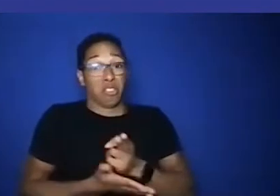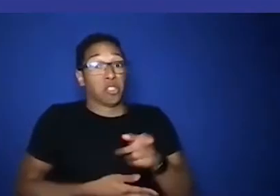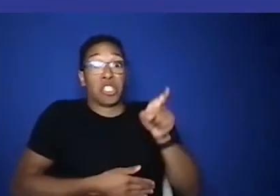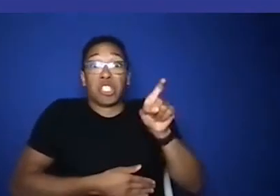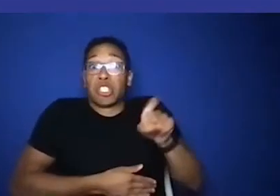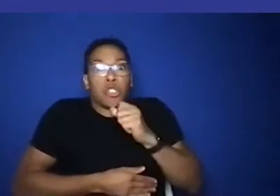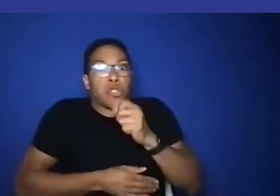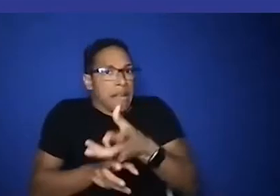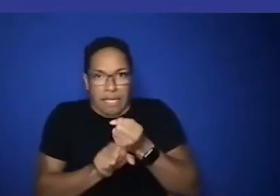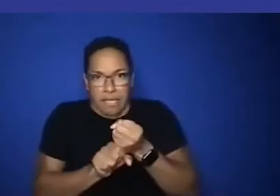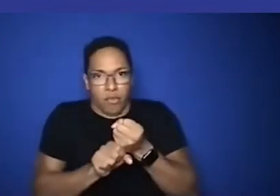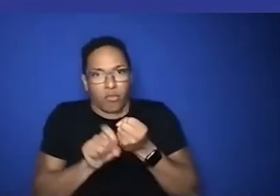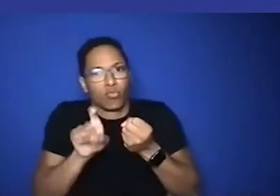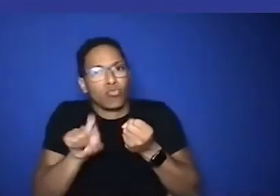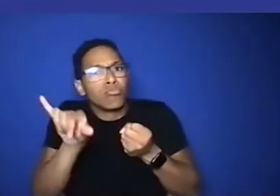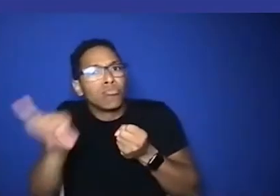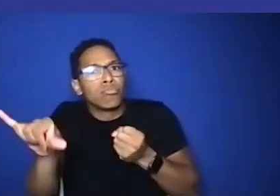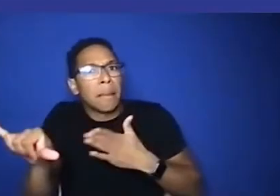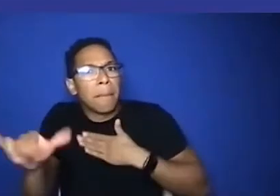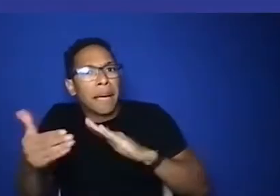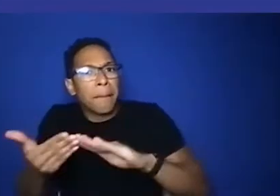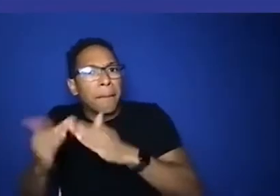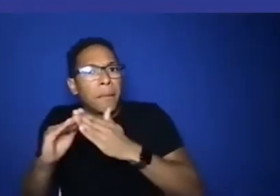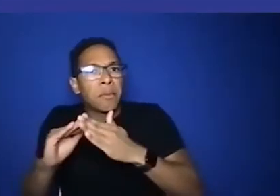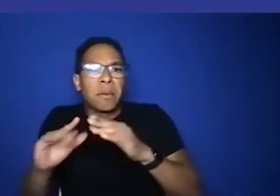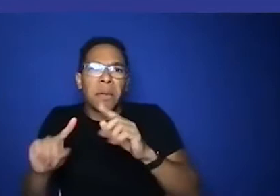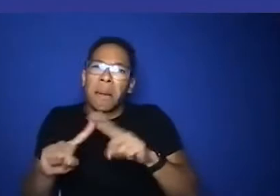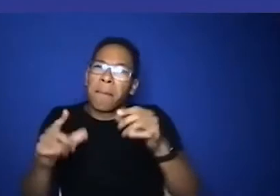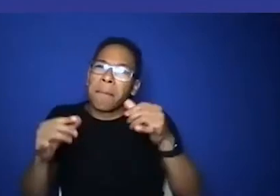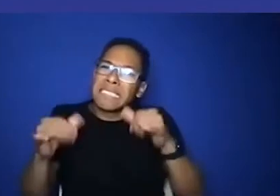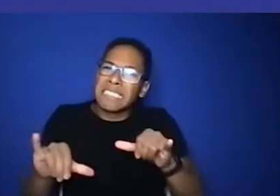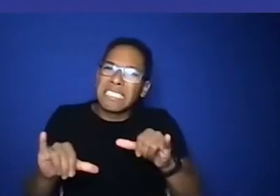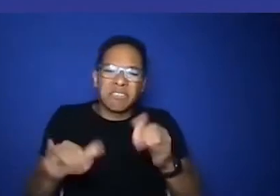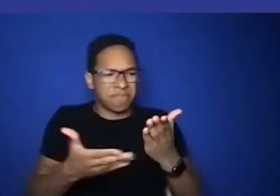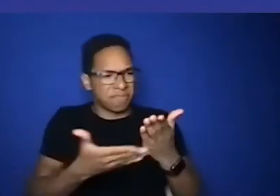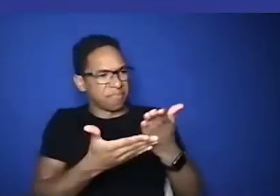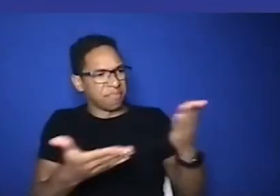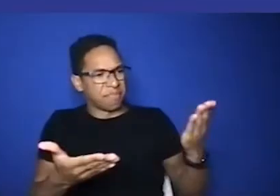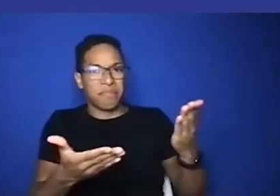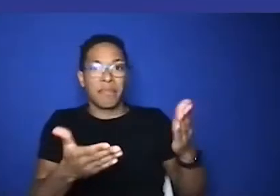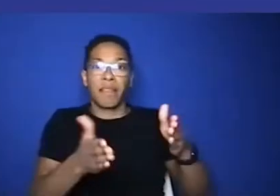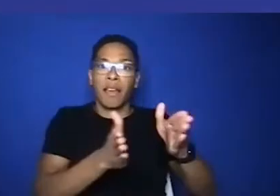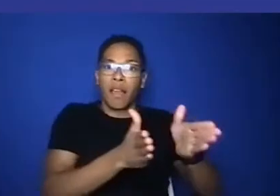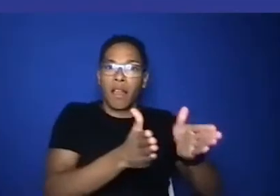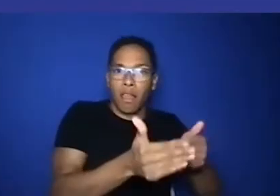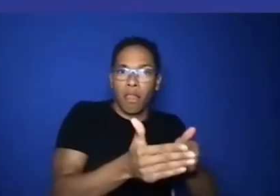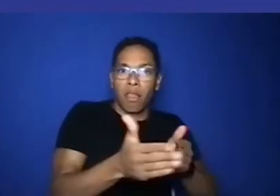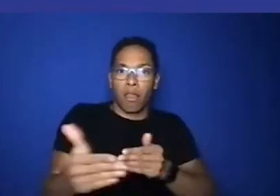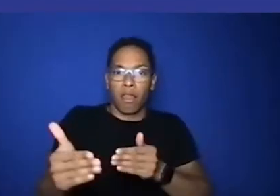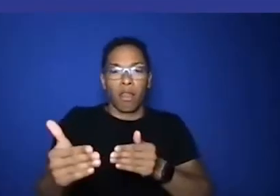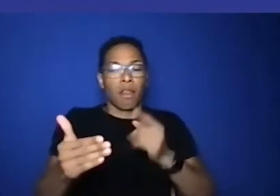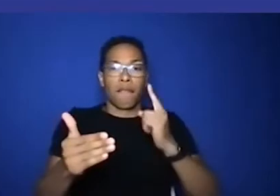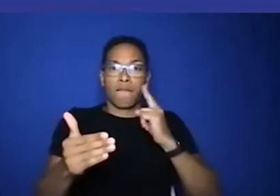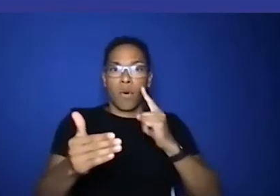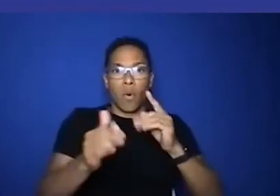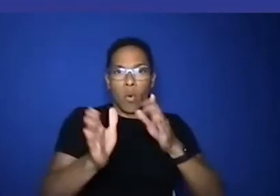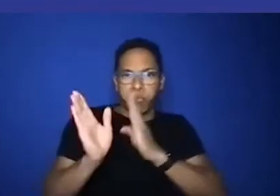But the classification systems, they're written to describe things and not in a very specific